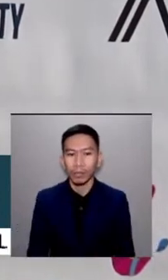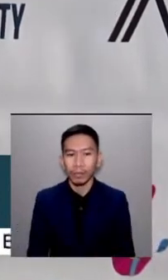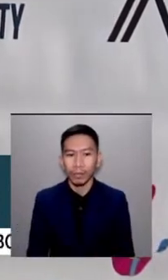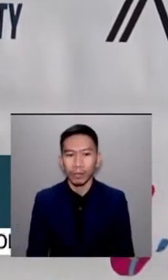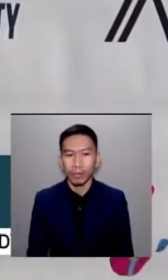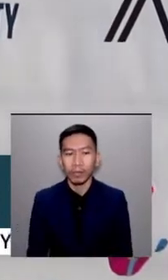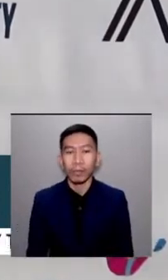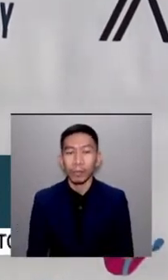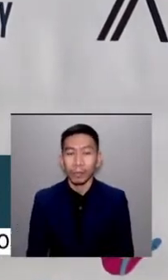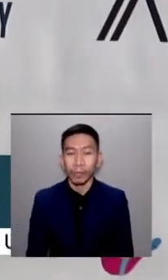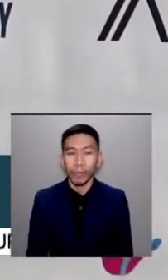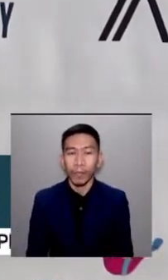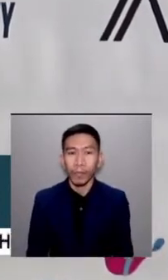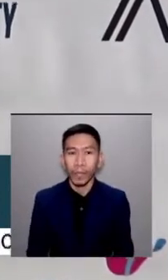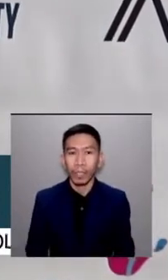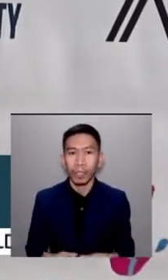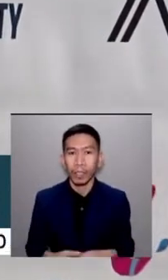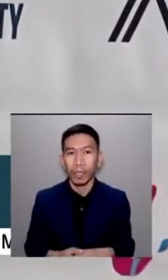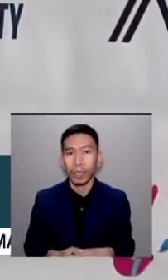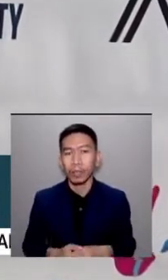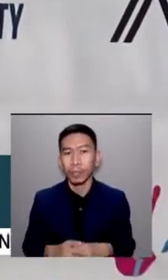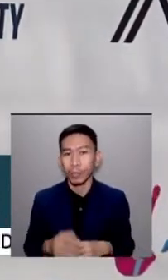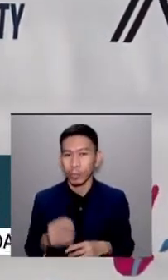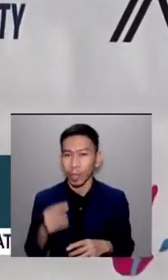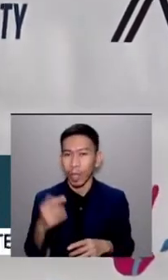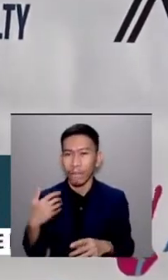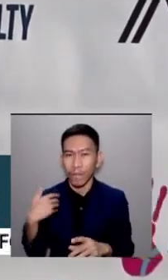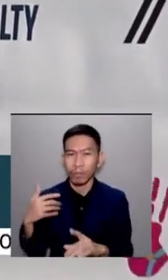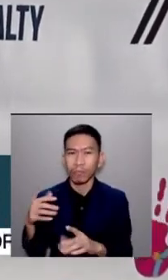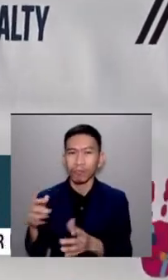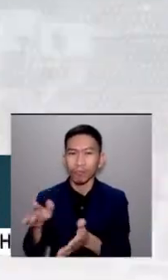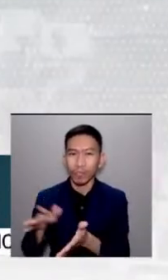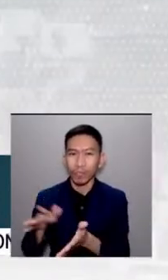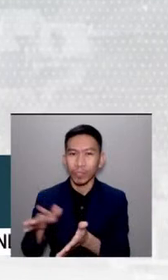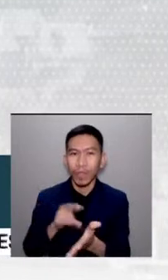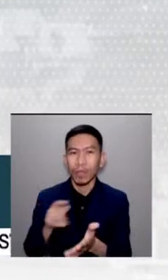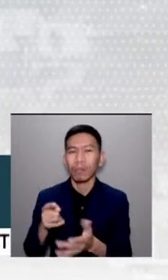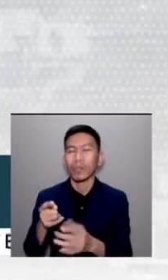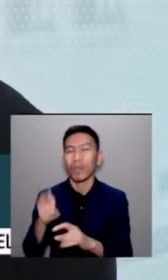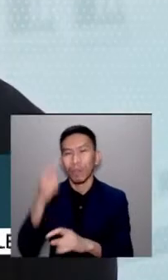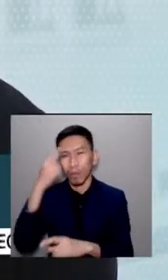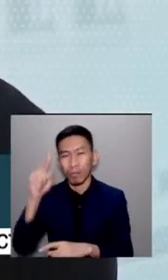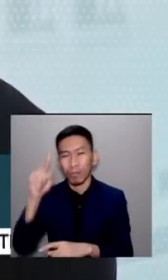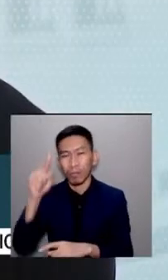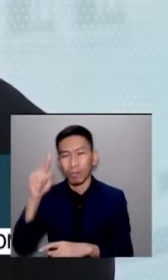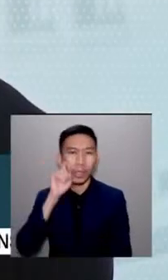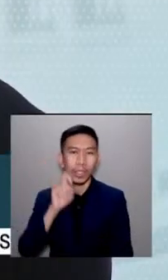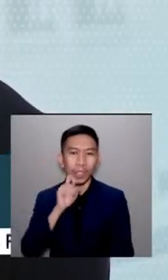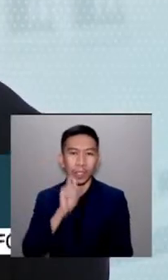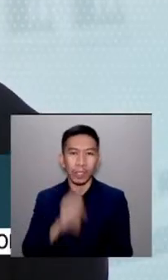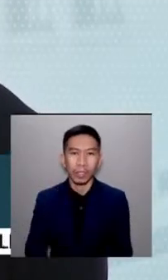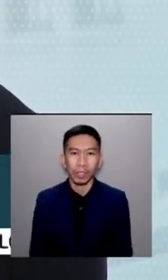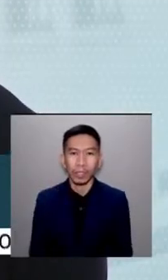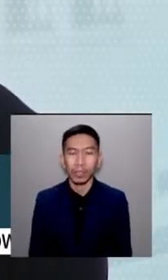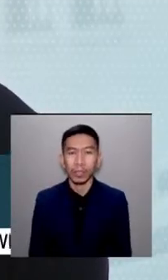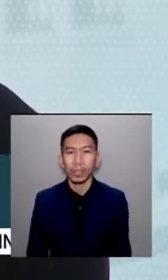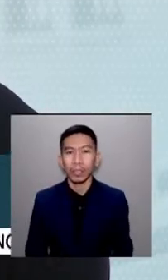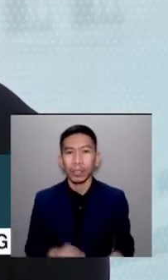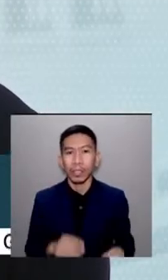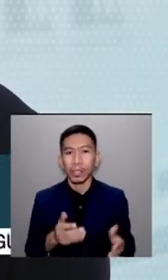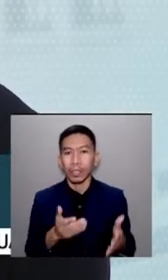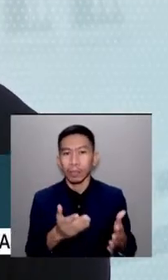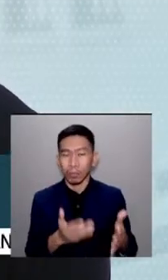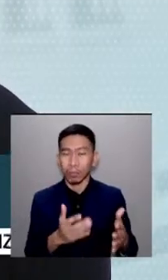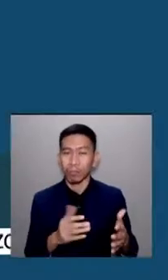to exploit someone for labor or for sex. When they return home. Under this collaboration, local and state